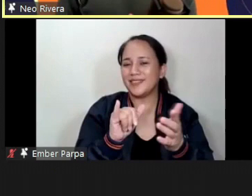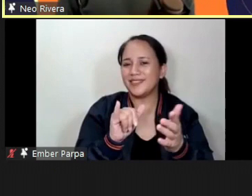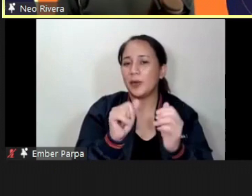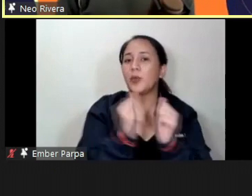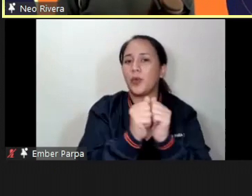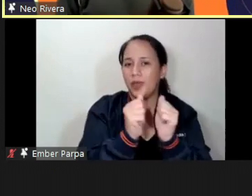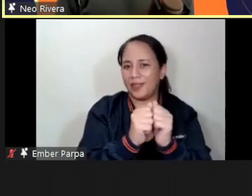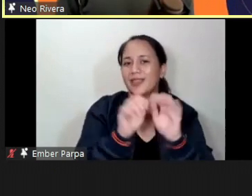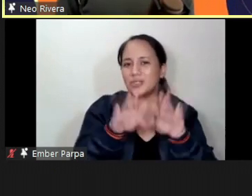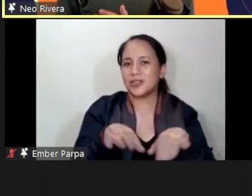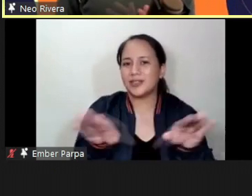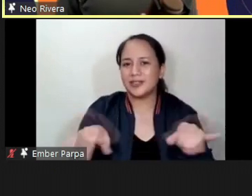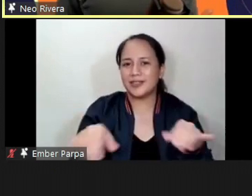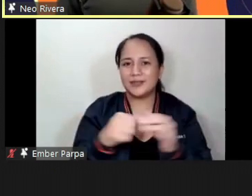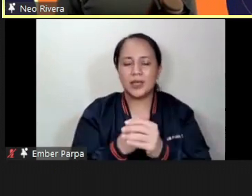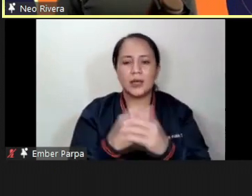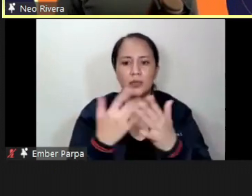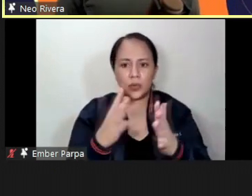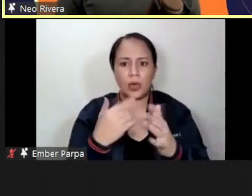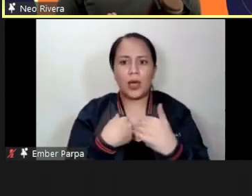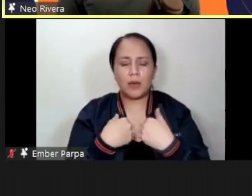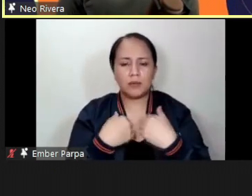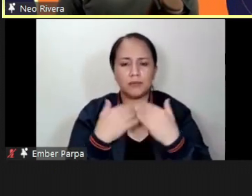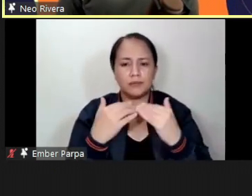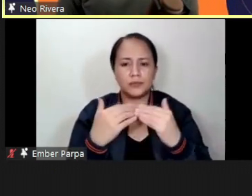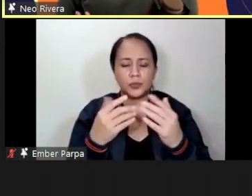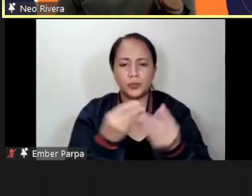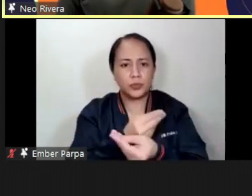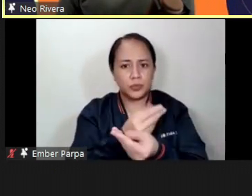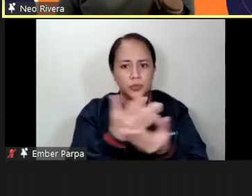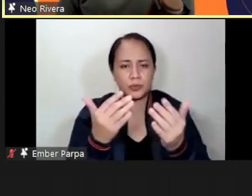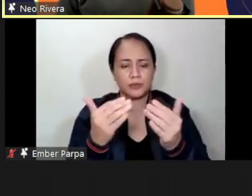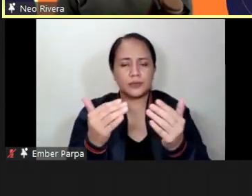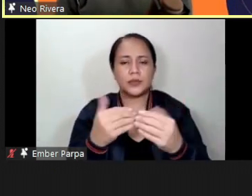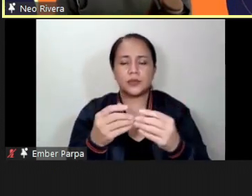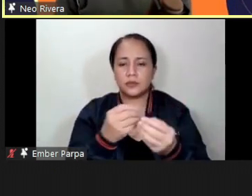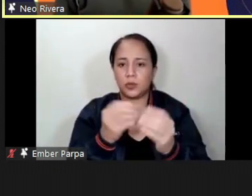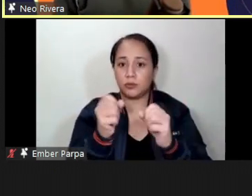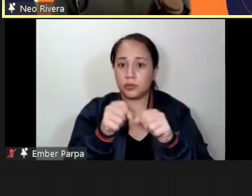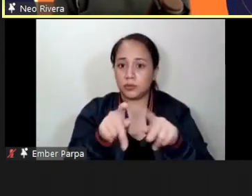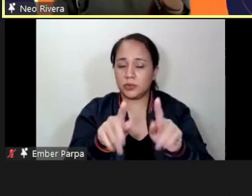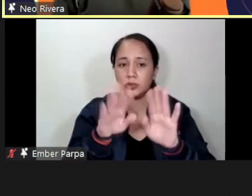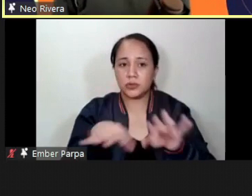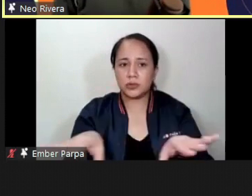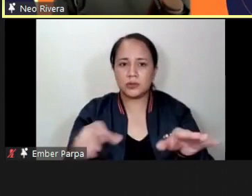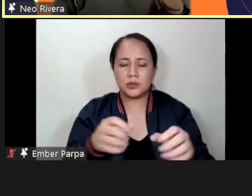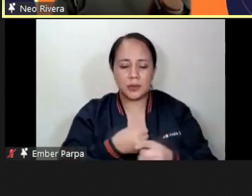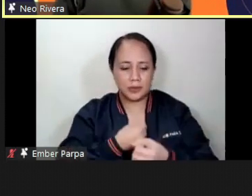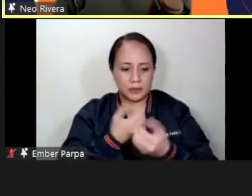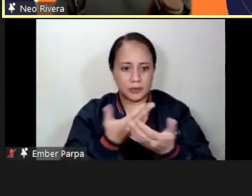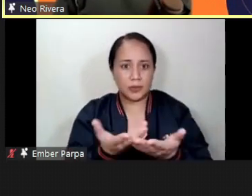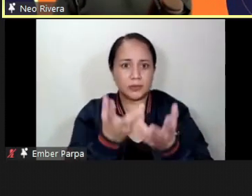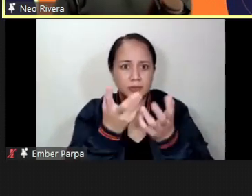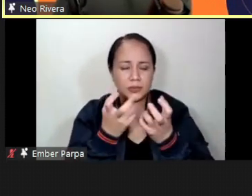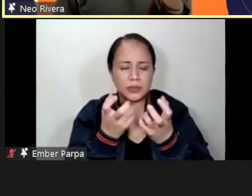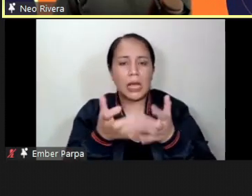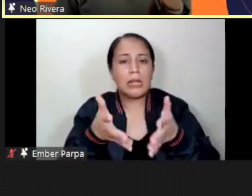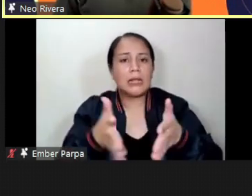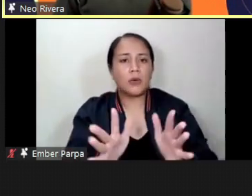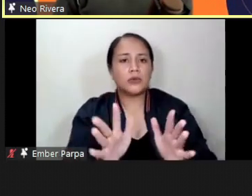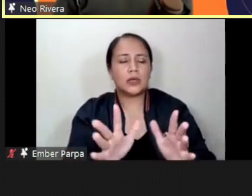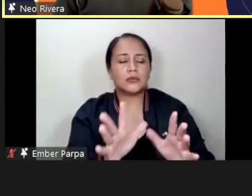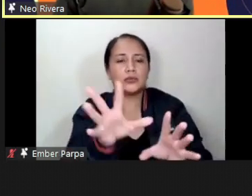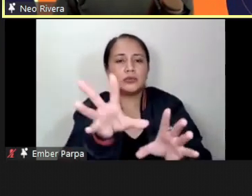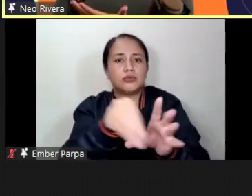the children. We have had progress in providing opportunities for children to be heard and have allowed them to actively